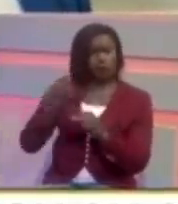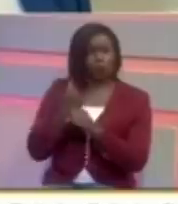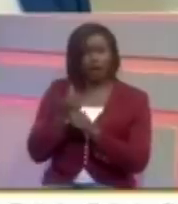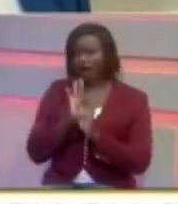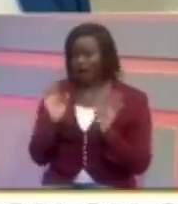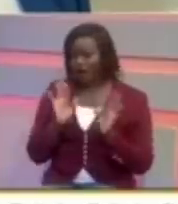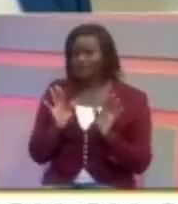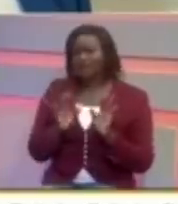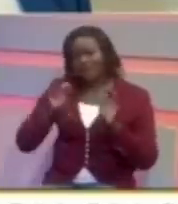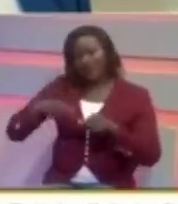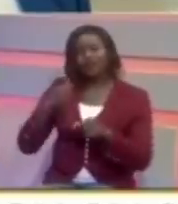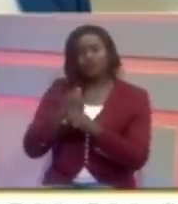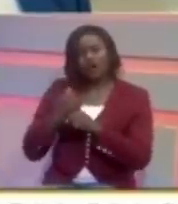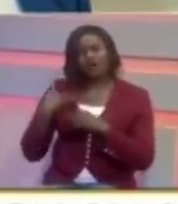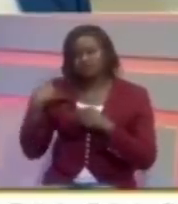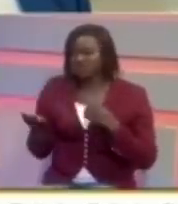They work through others.